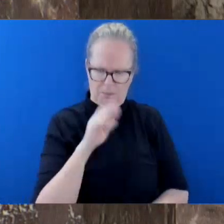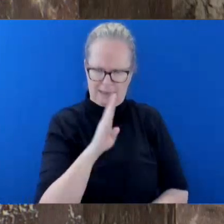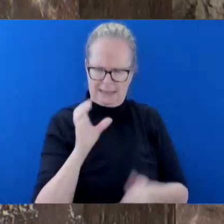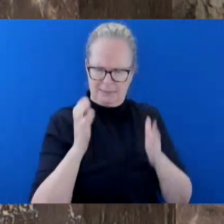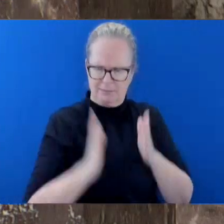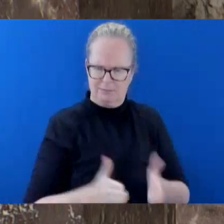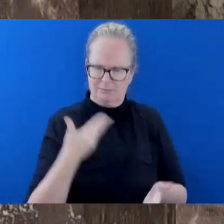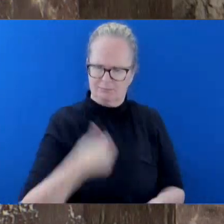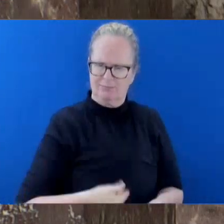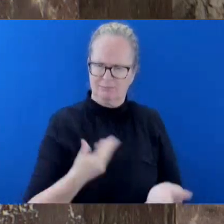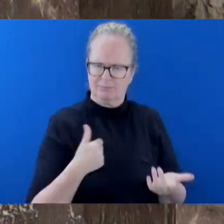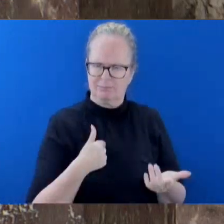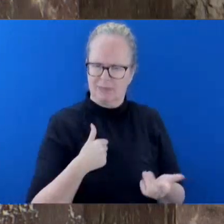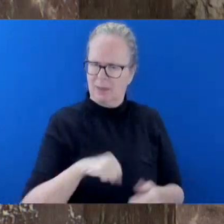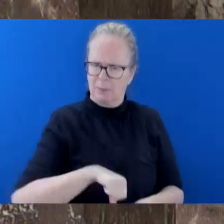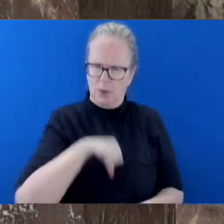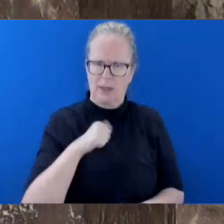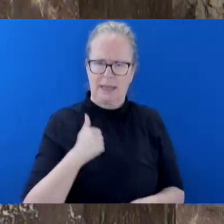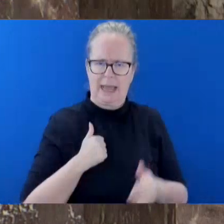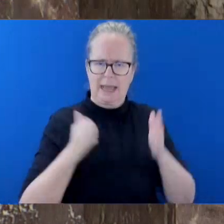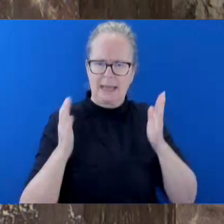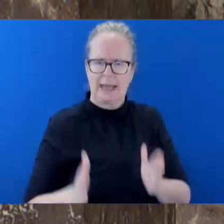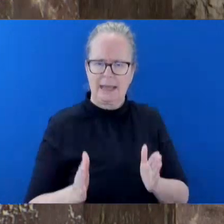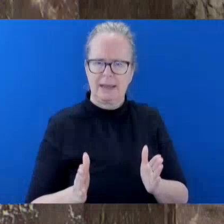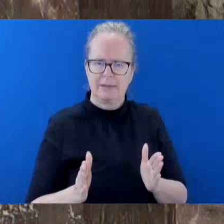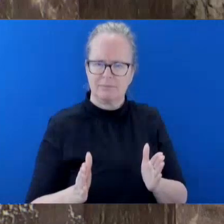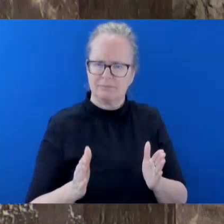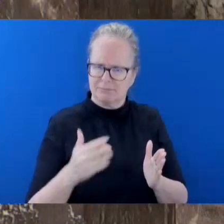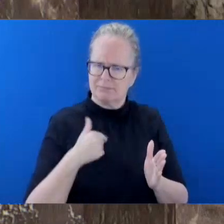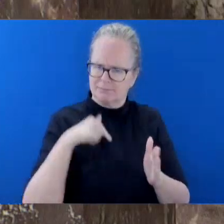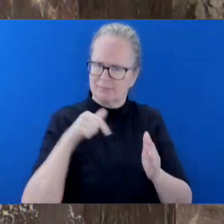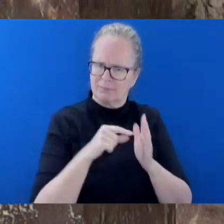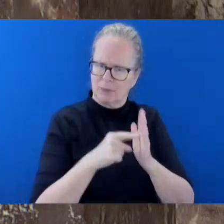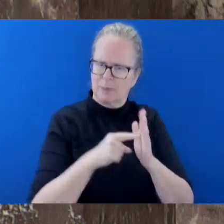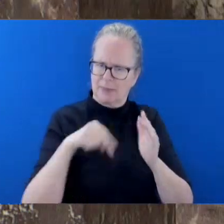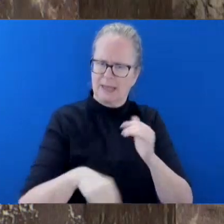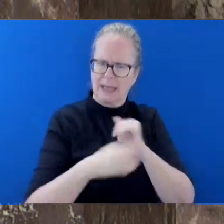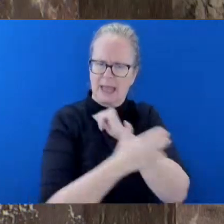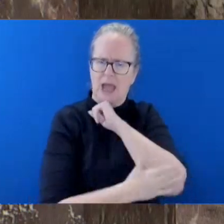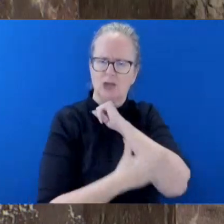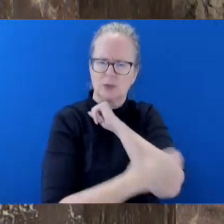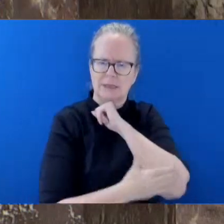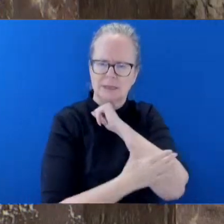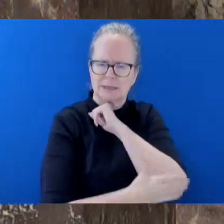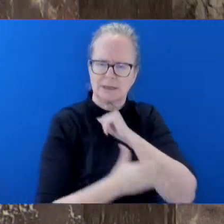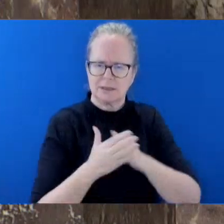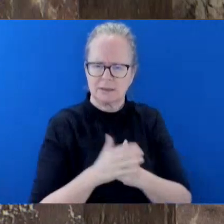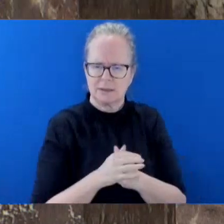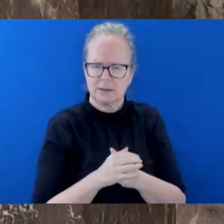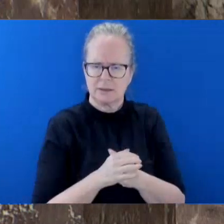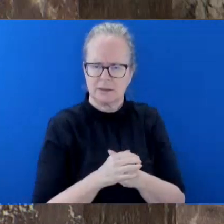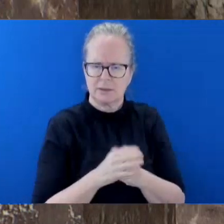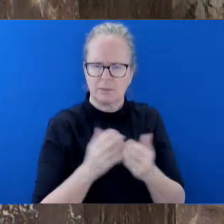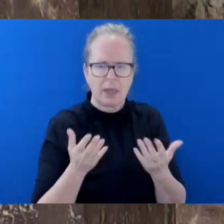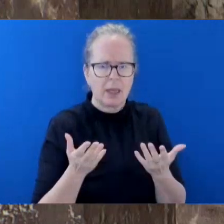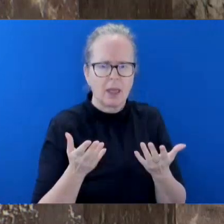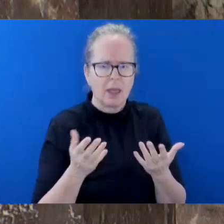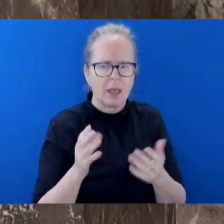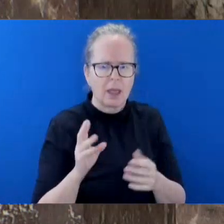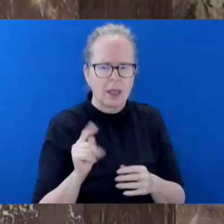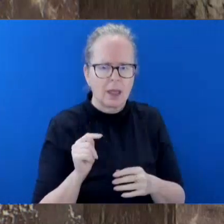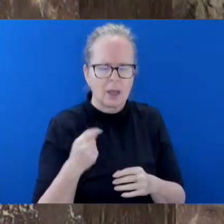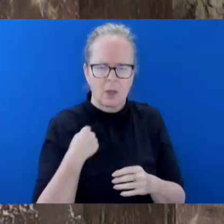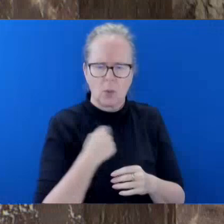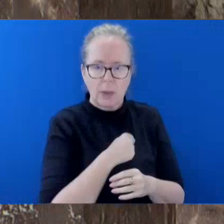national level, international level in sport. I'm proud of the national anthem. But are we really going to use our time here right